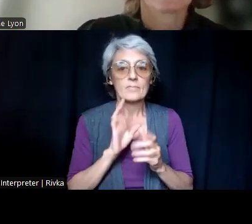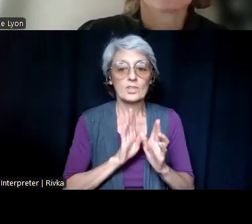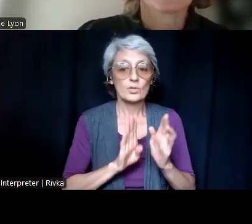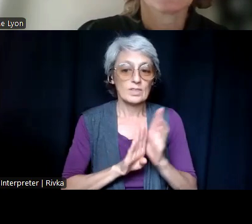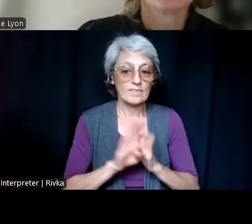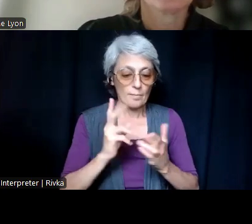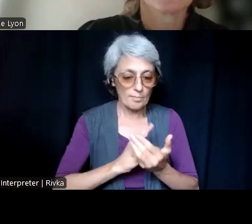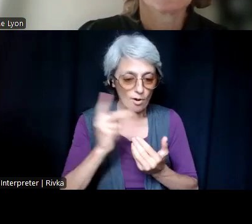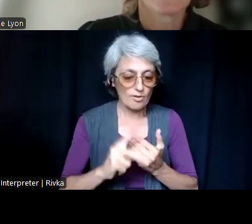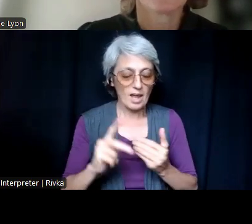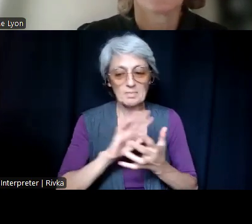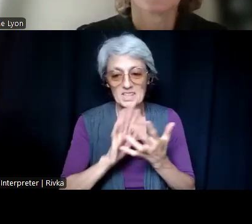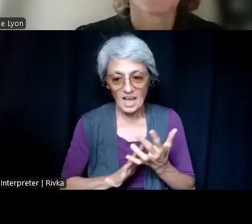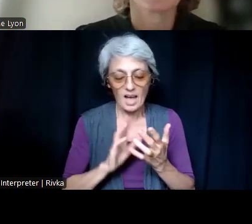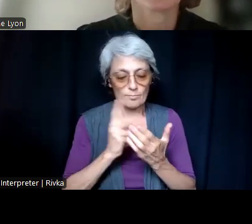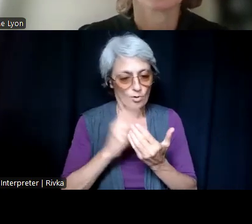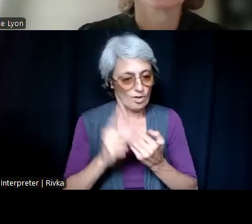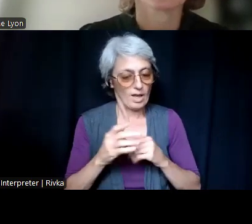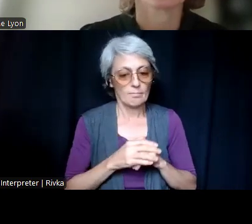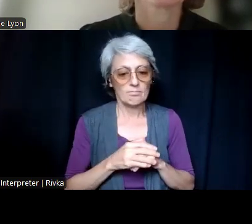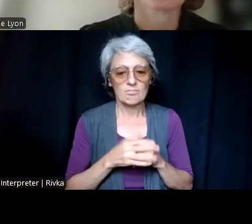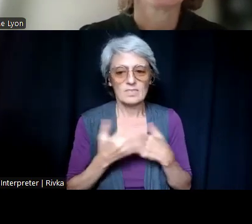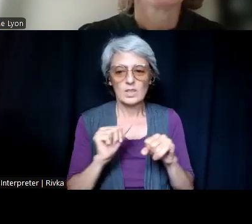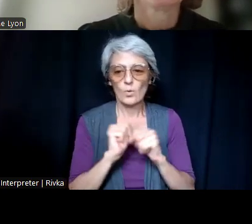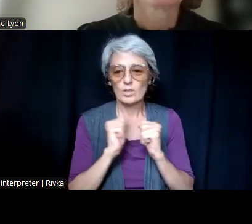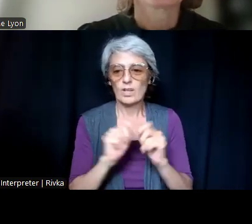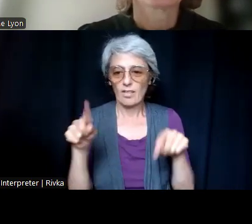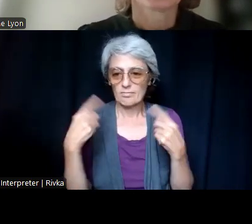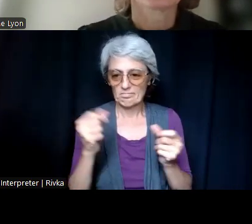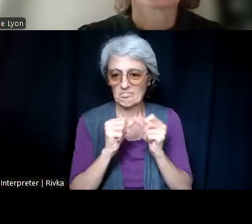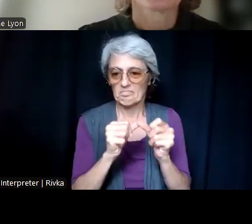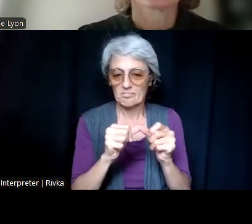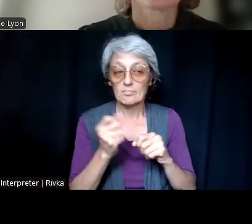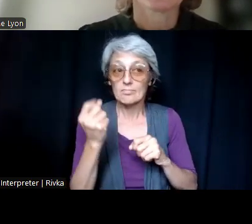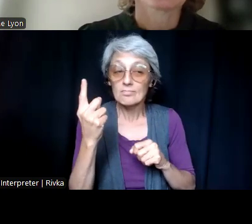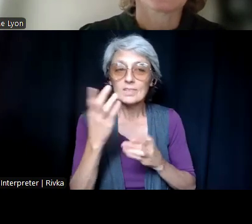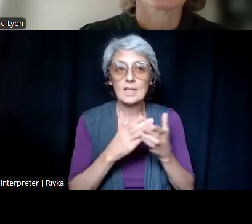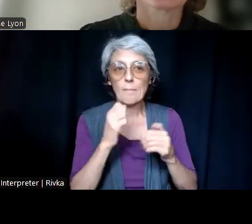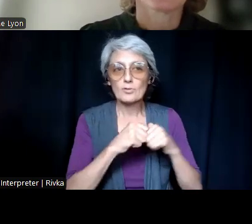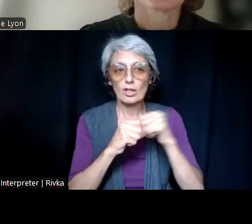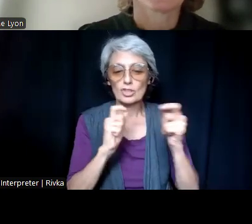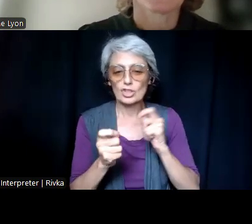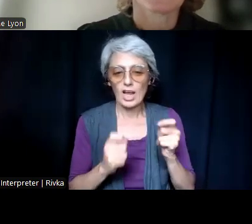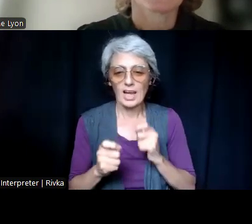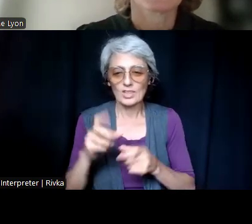and then continue to work together. Although I will note there's been some structural changes within the state. And so, some